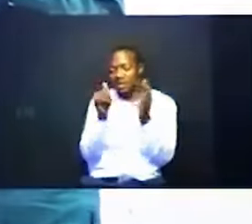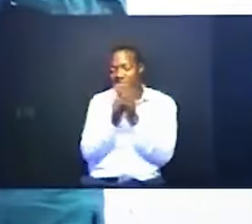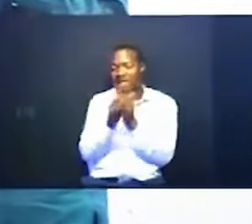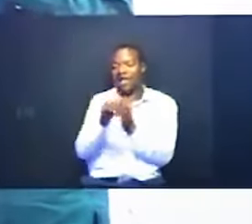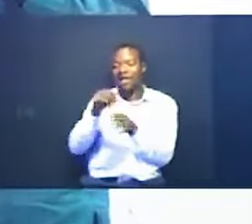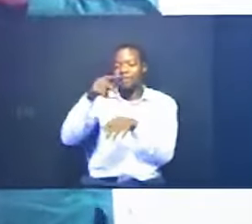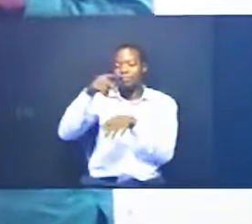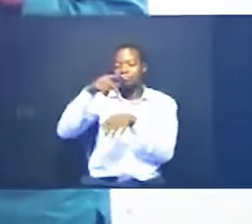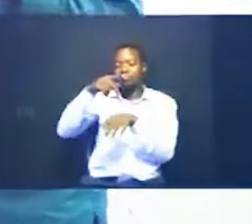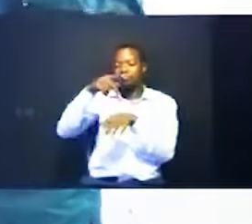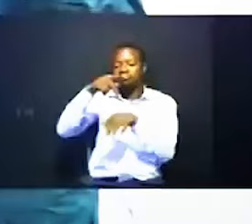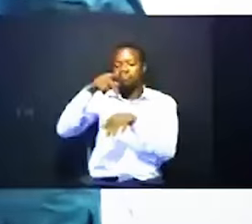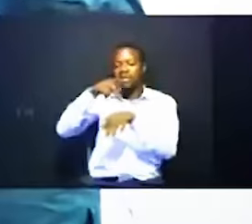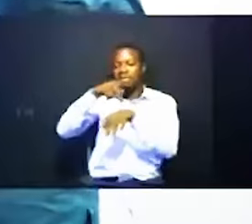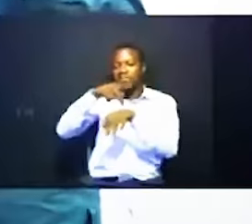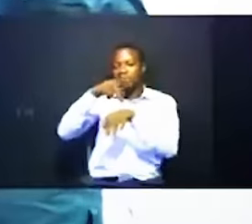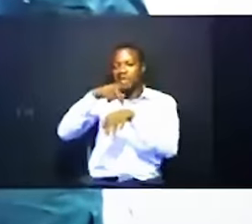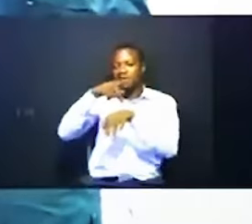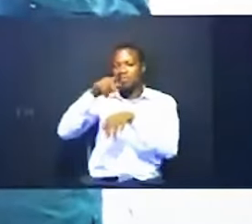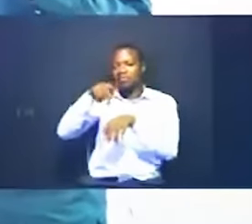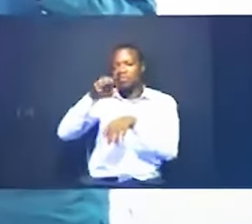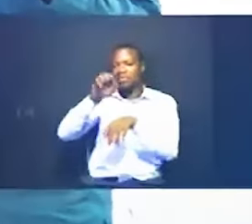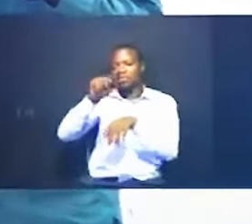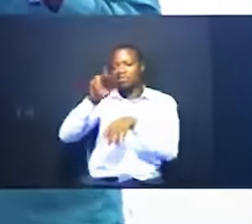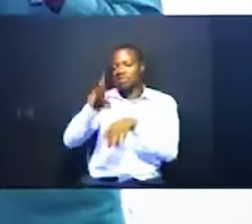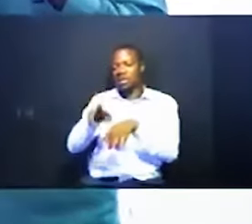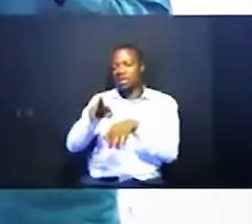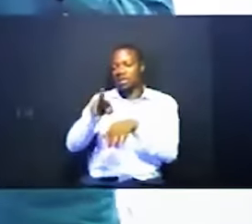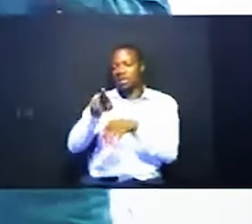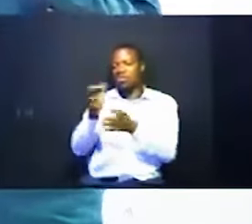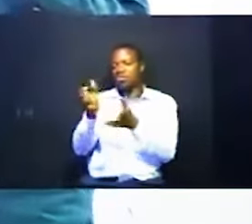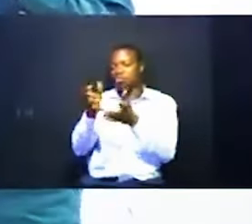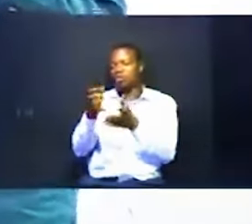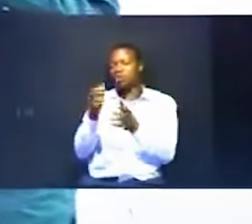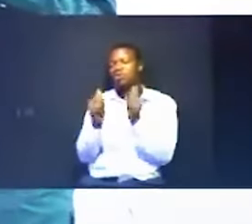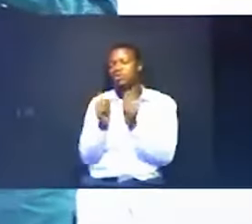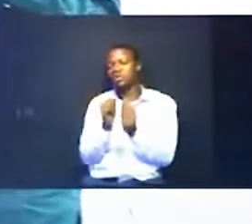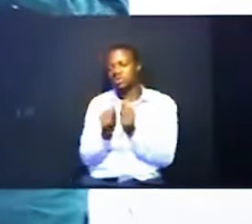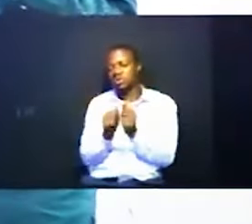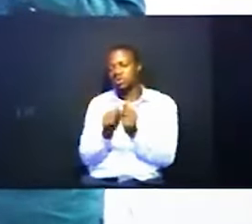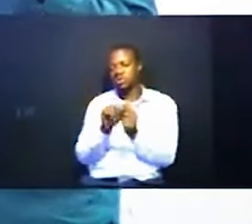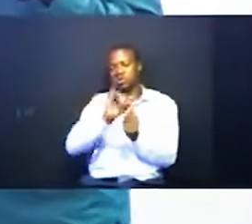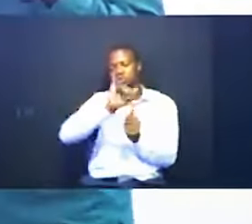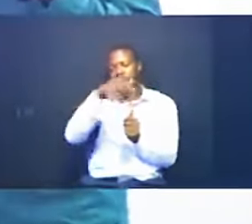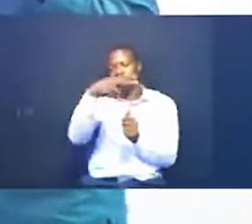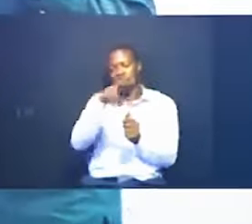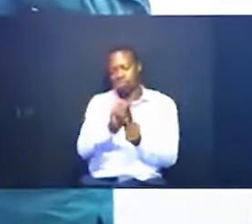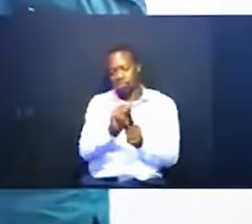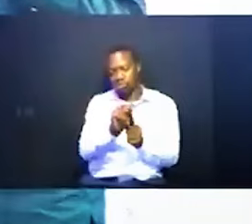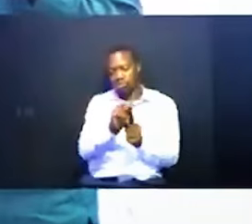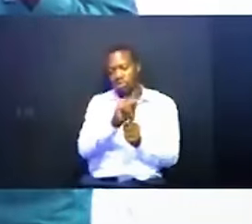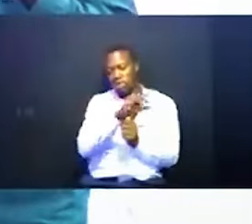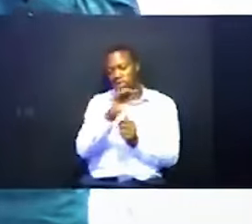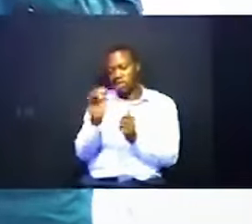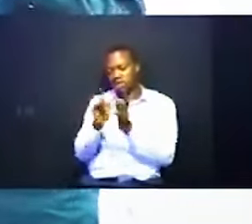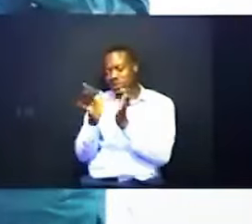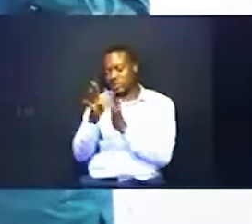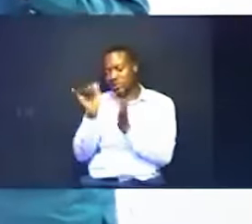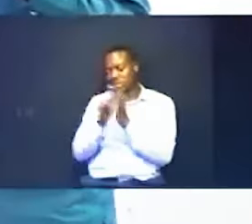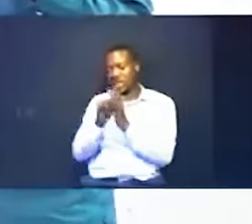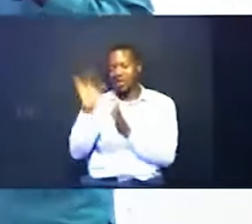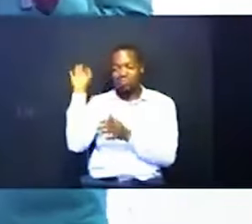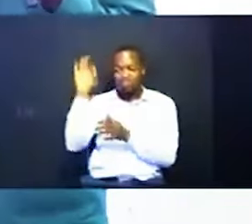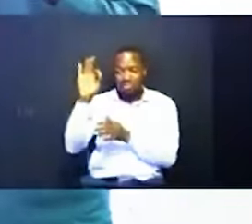demanded on the day of Pentecost. Ah, now what Pentecost said down Petro Ekan was the repentance that John and Jesus preached about. Yeah, Johanny